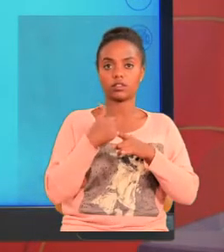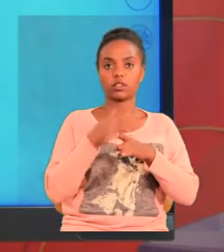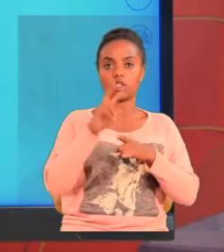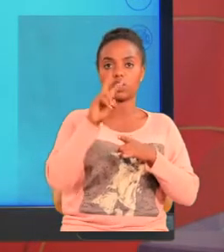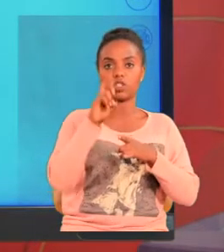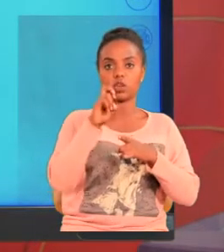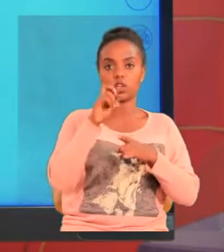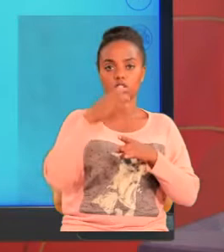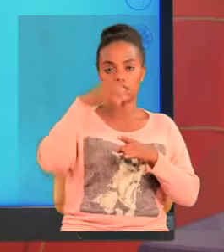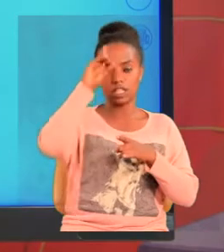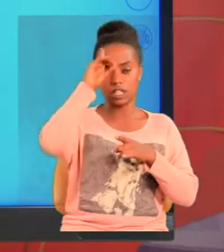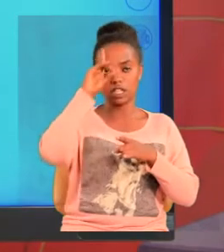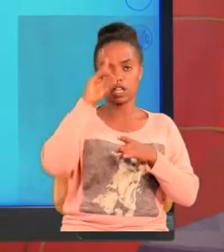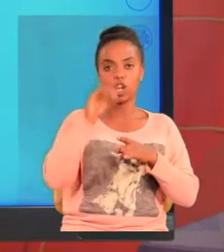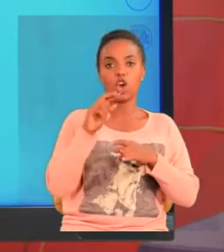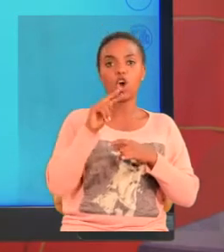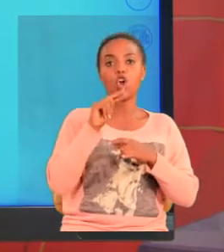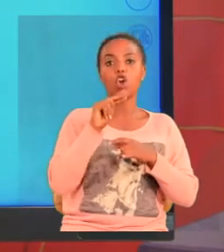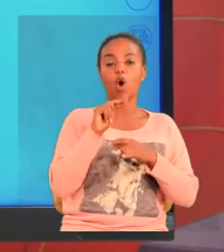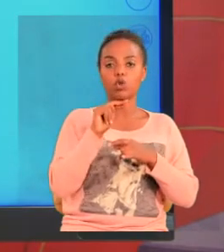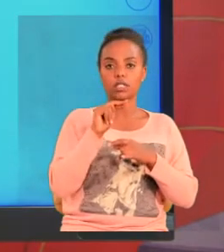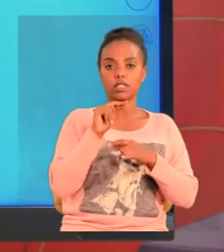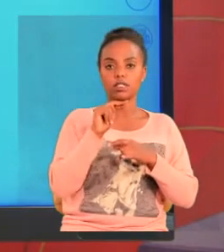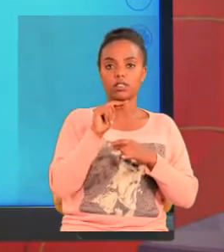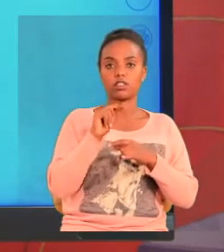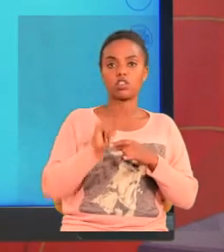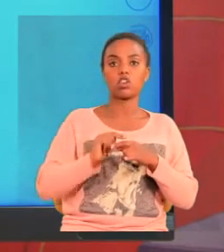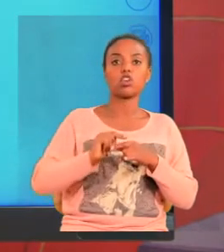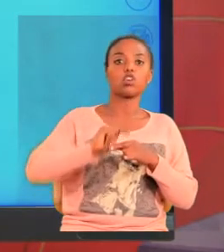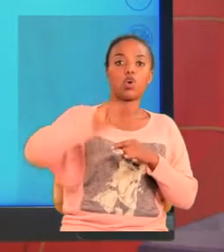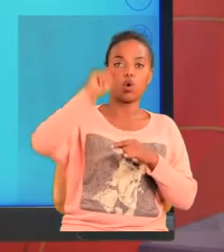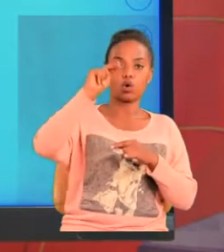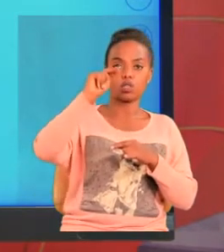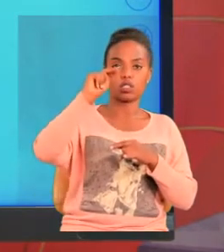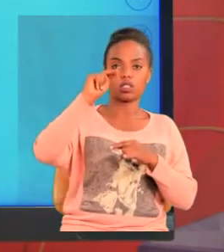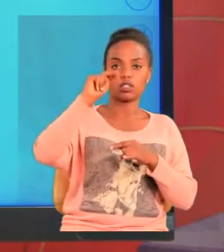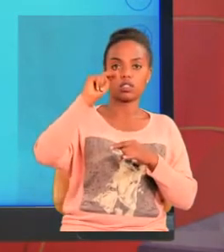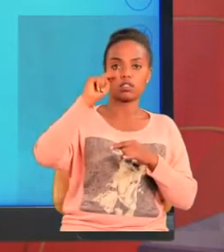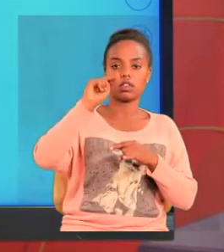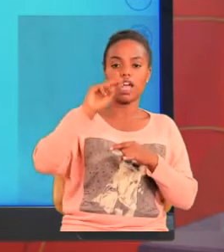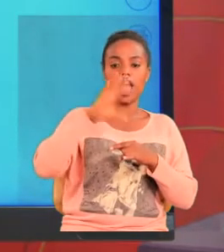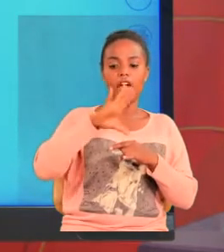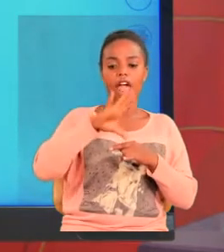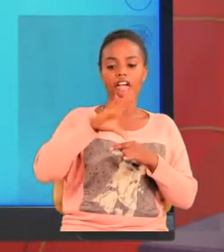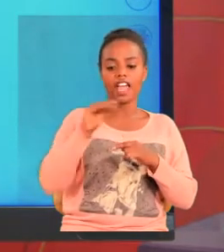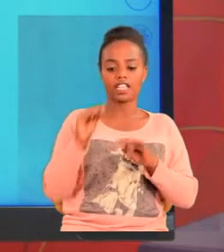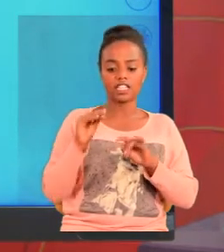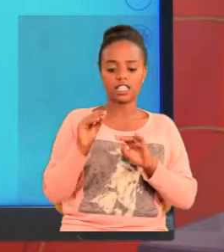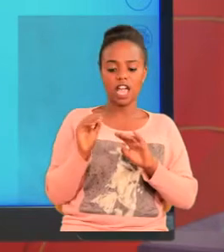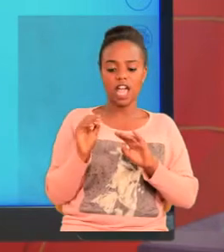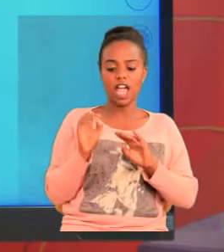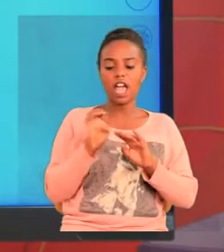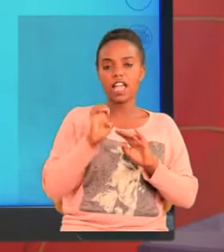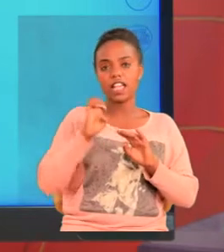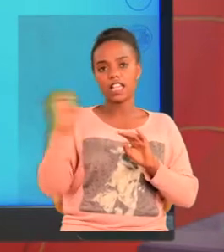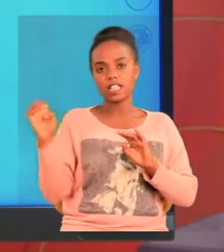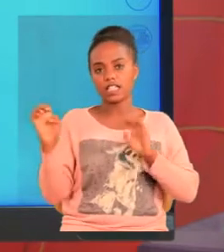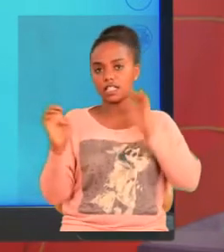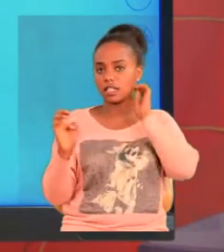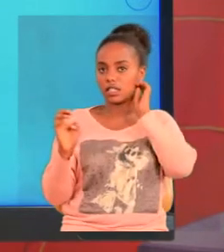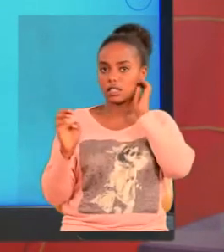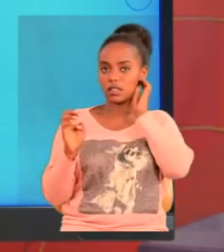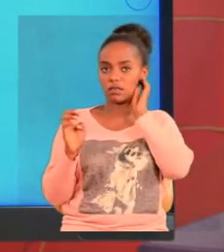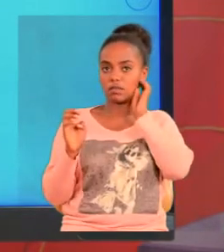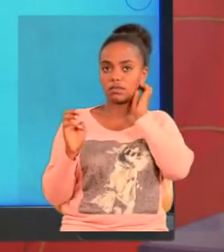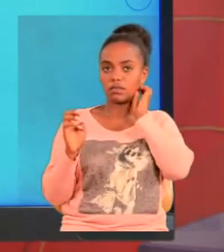degree north of east. So A moves in this direction. The degree measure is